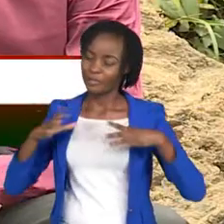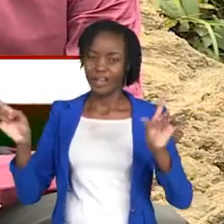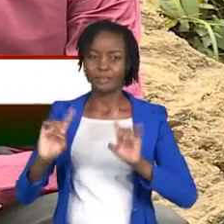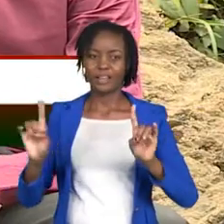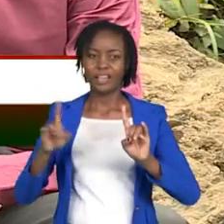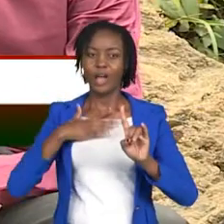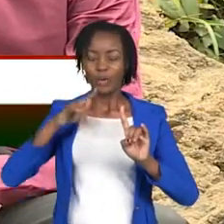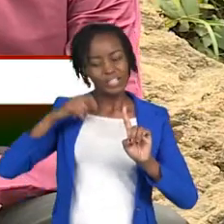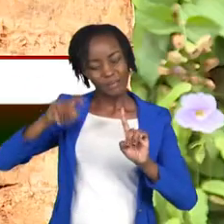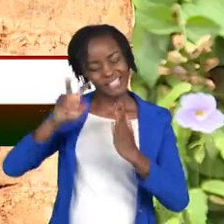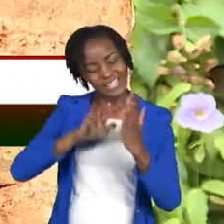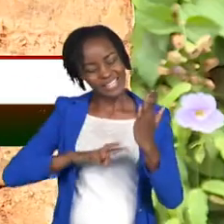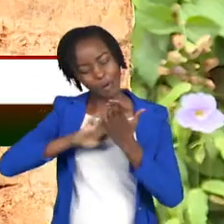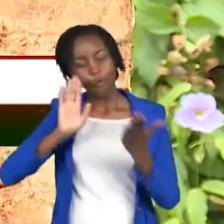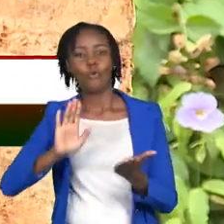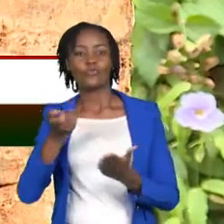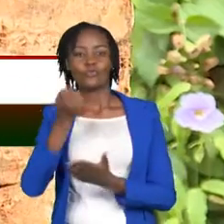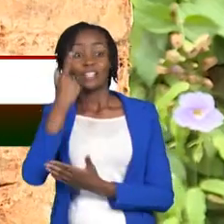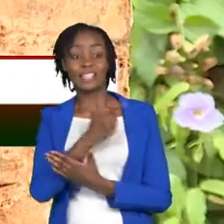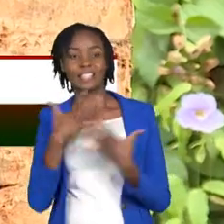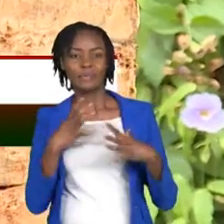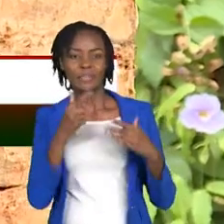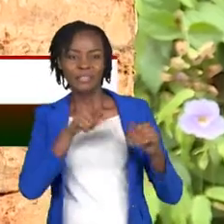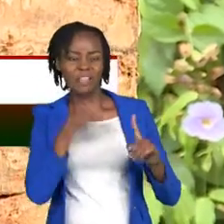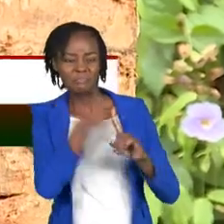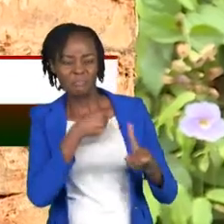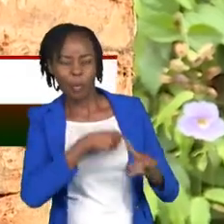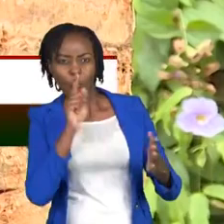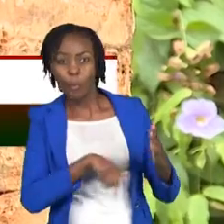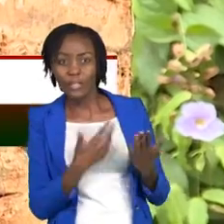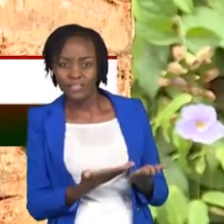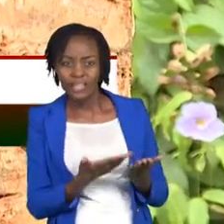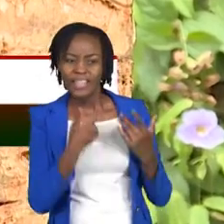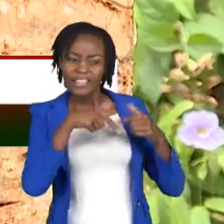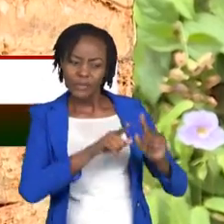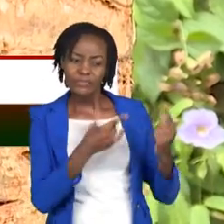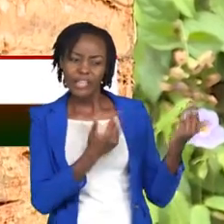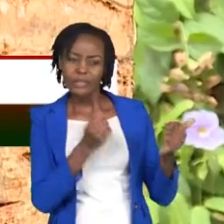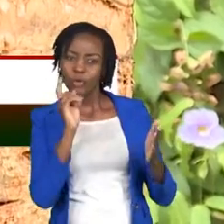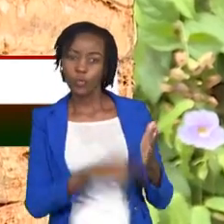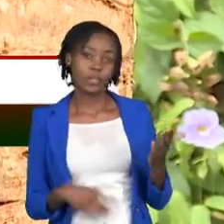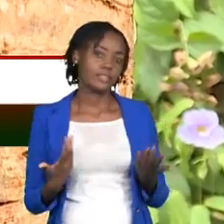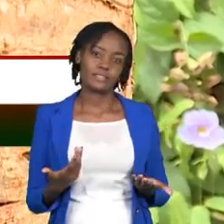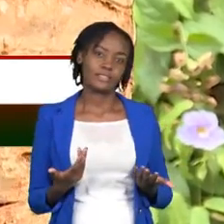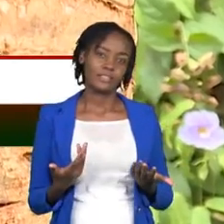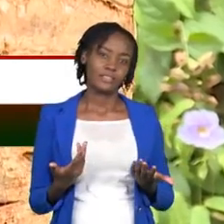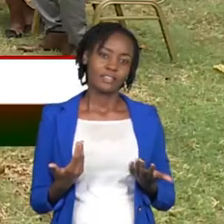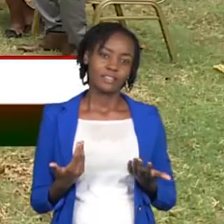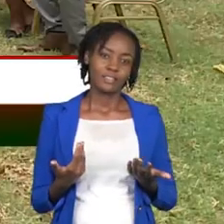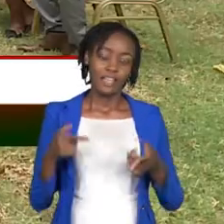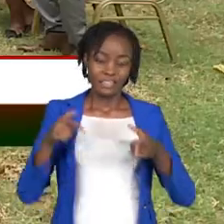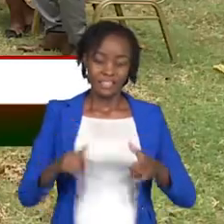to read widely about these people so that we understand what were they fighting for and what are they expecting of us in this new